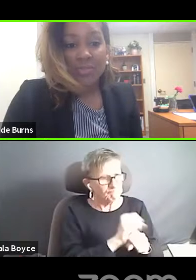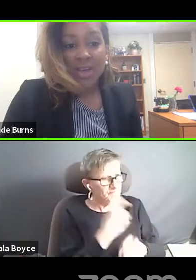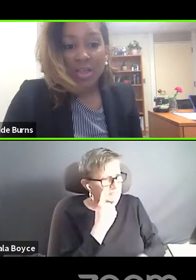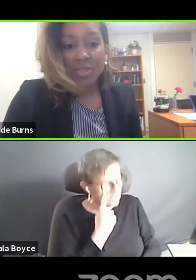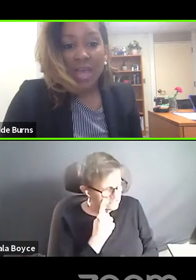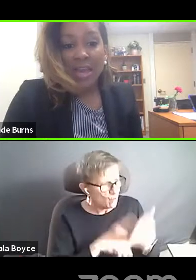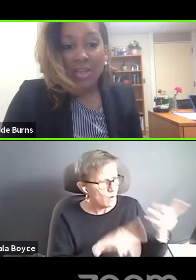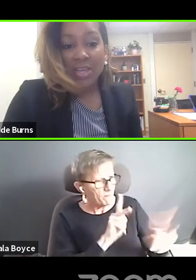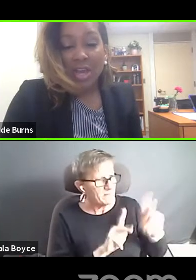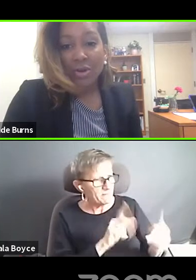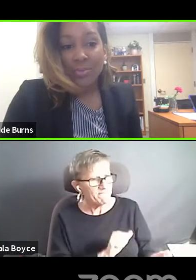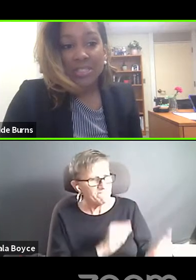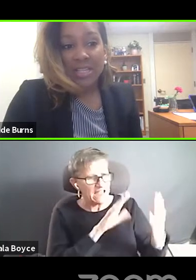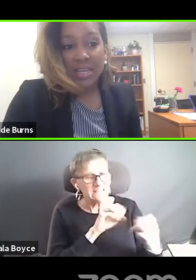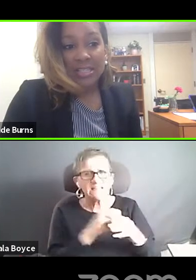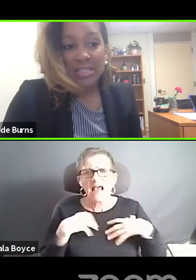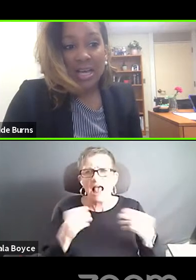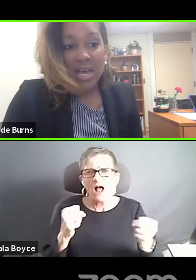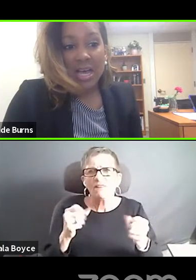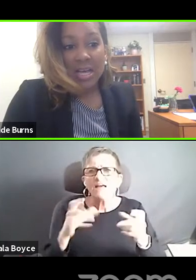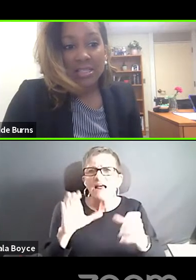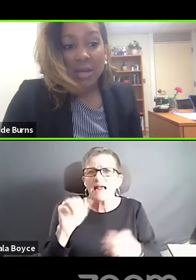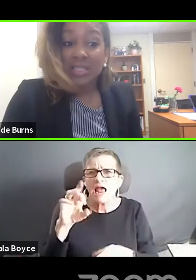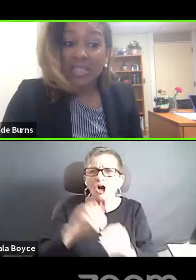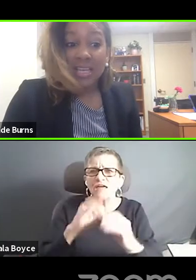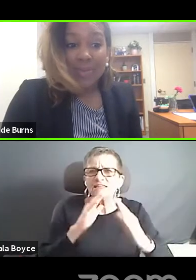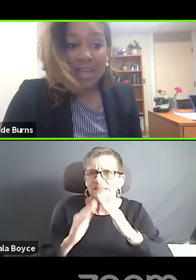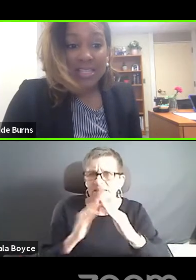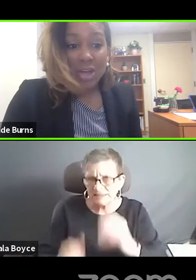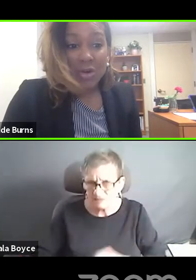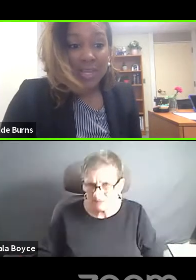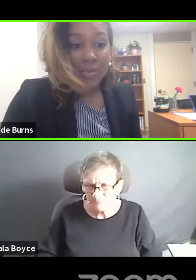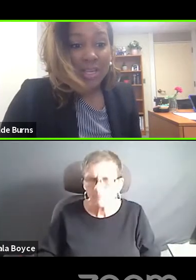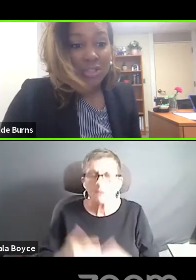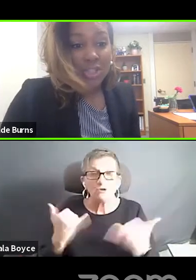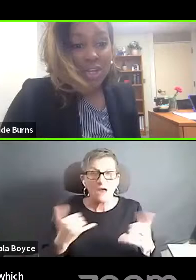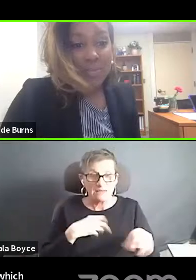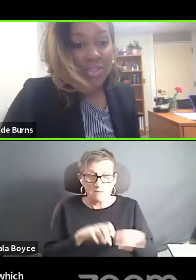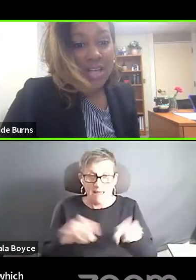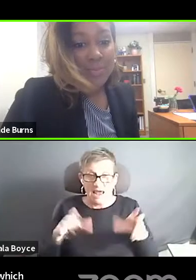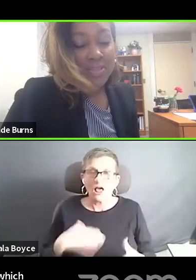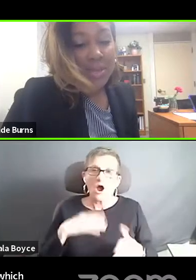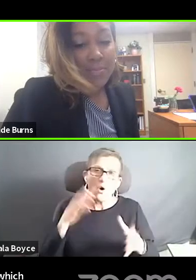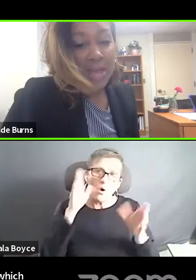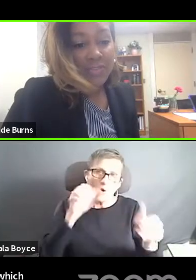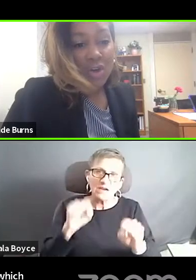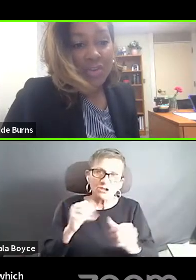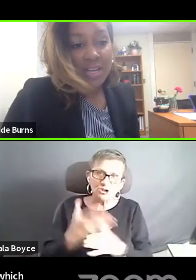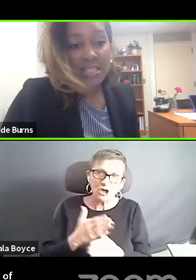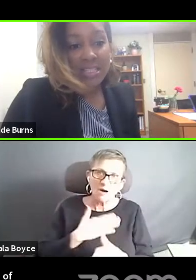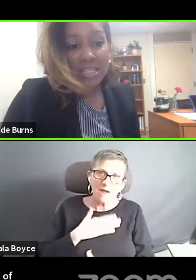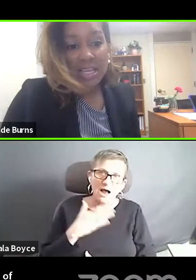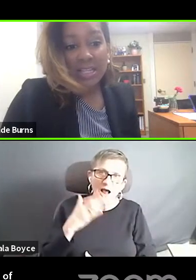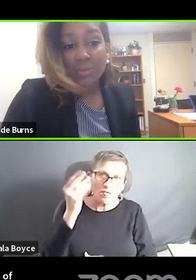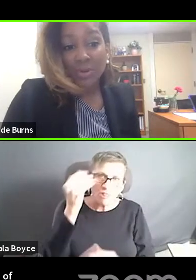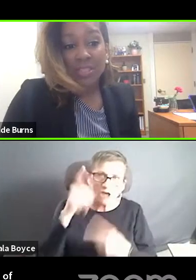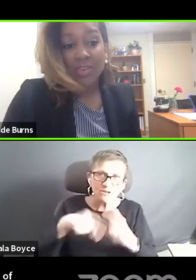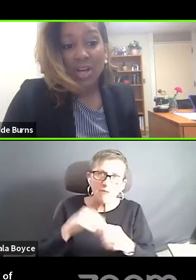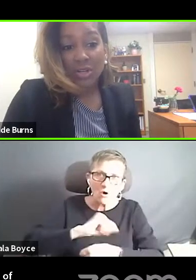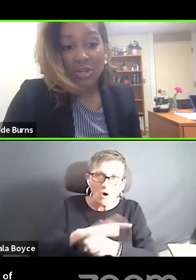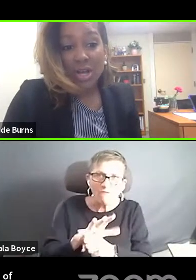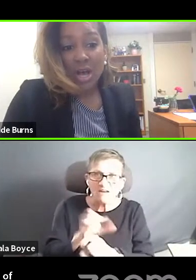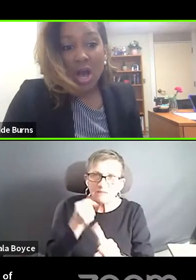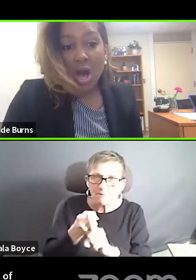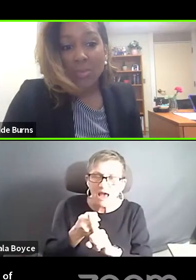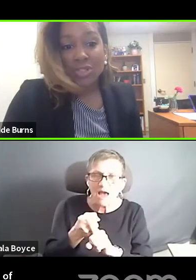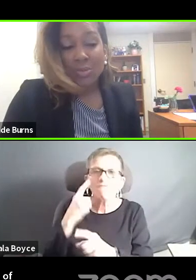face in terms of health and healthcare in urban settings. Today, as a panelist, I will get to share my thoughts about the impact of COVID-19 and the communities